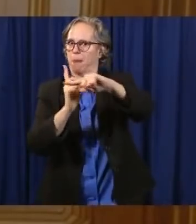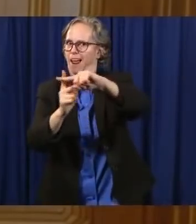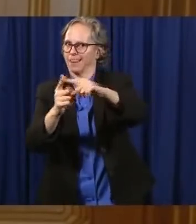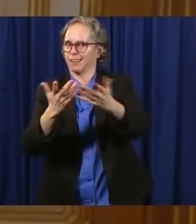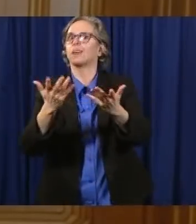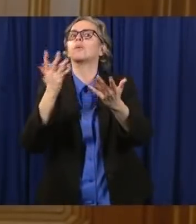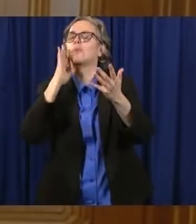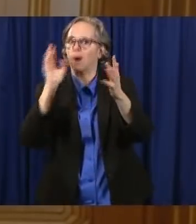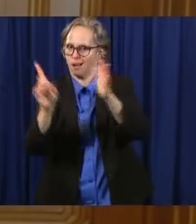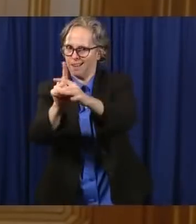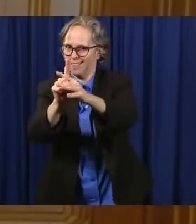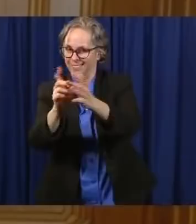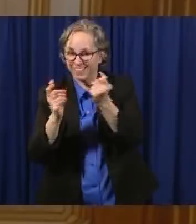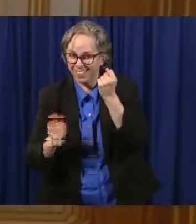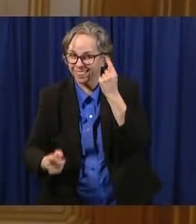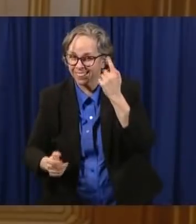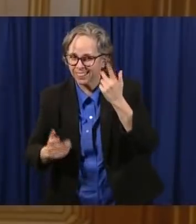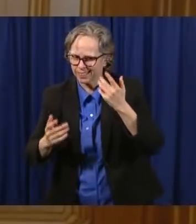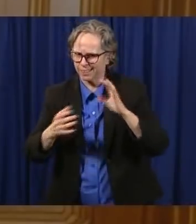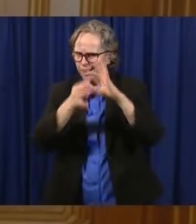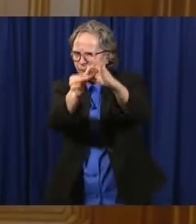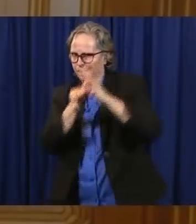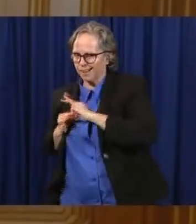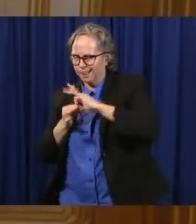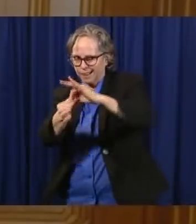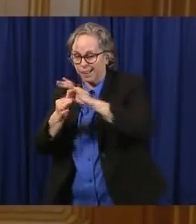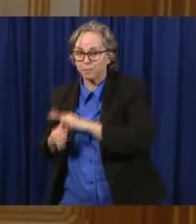Where do we go from here?